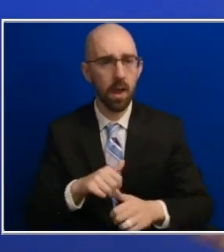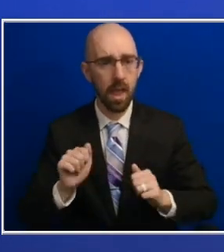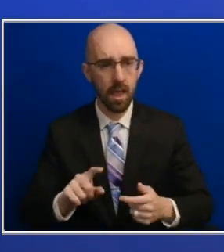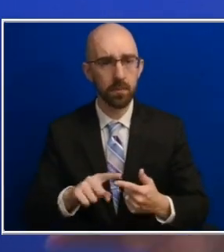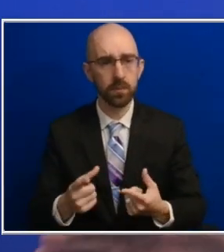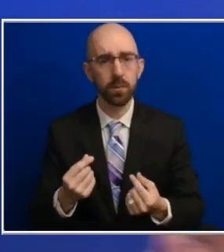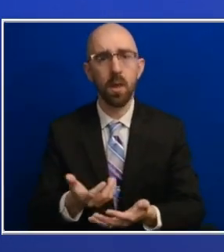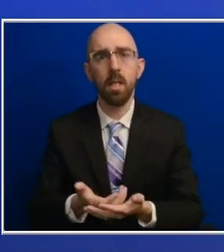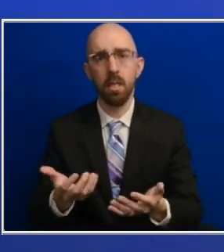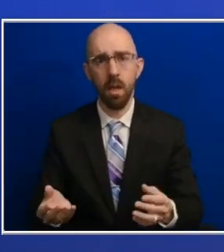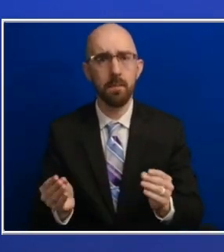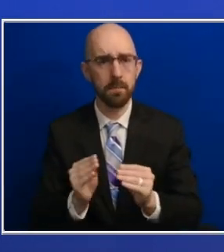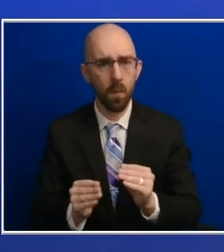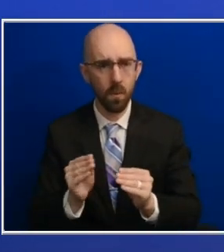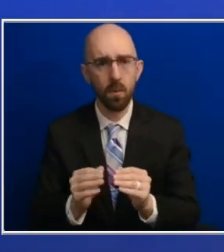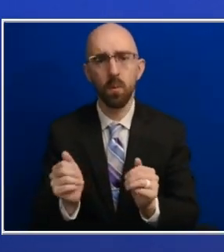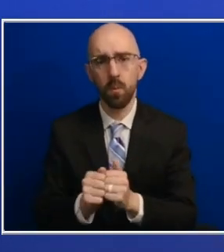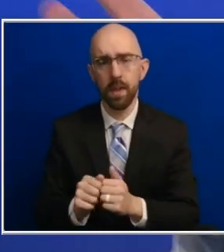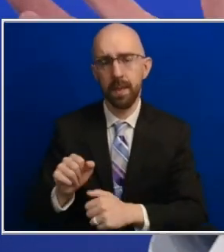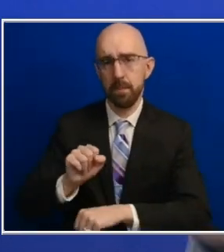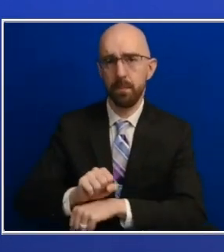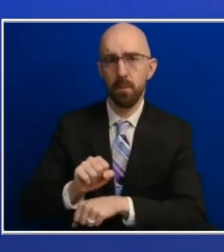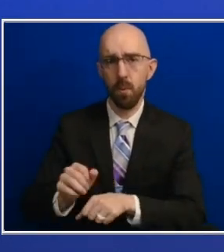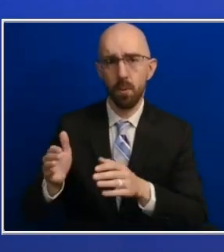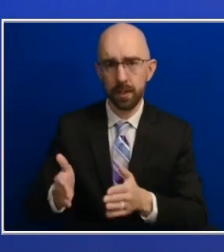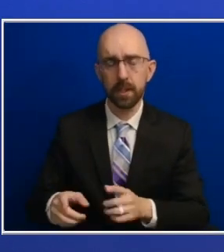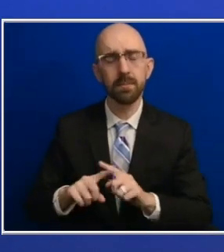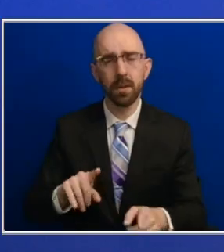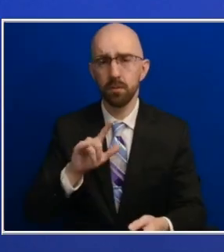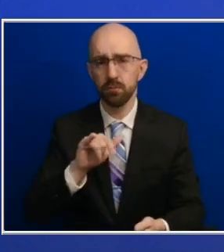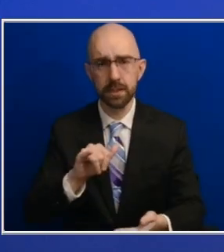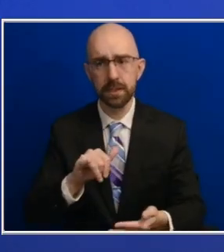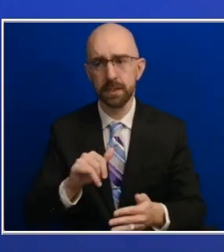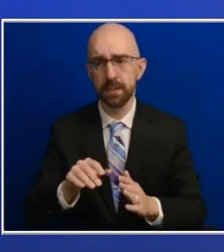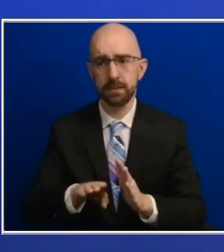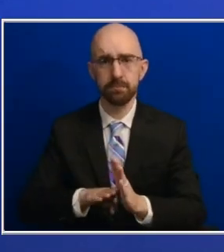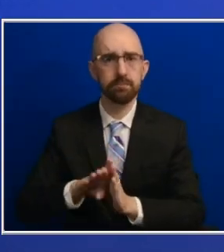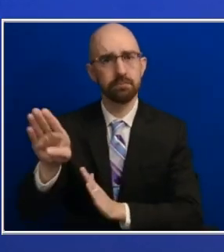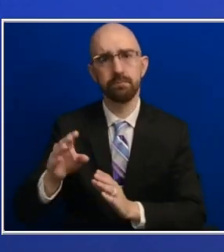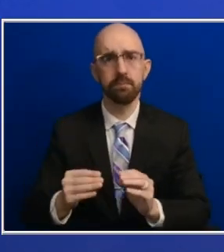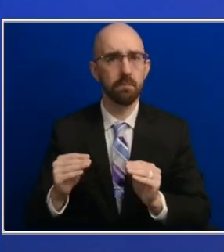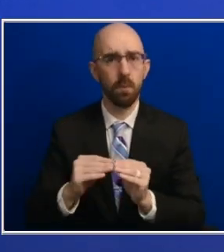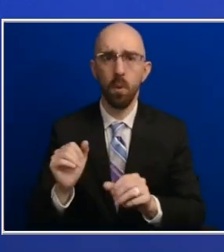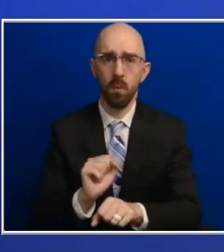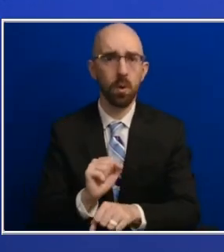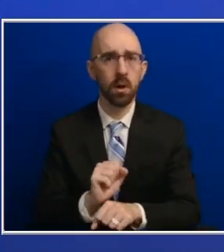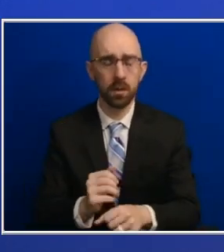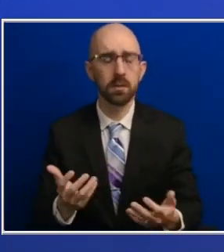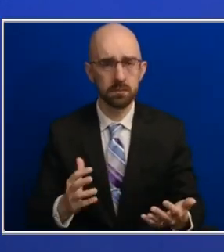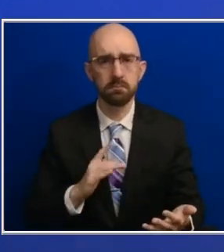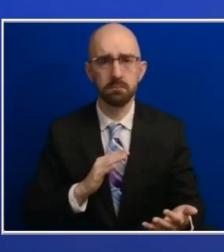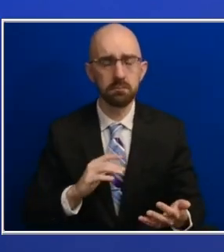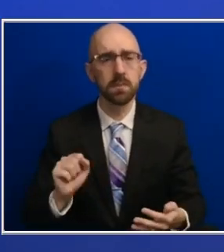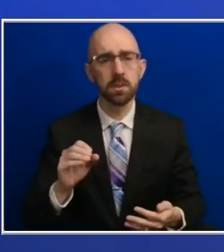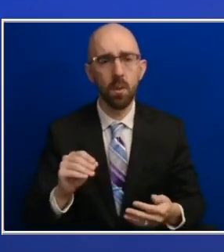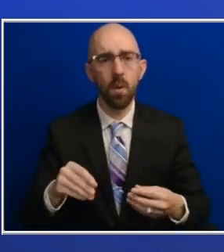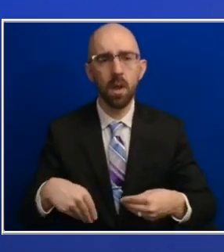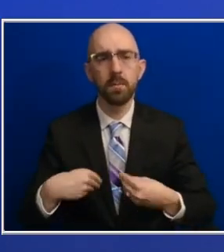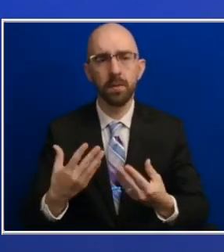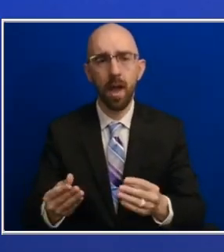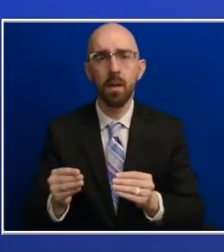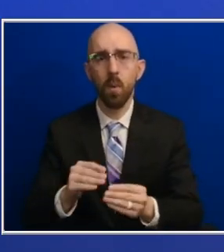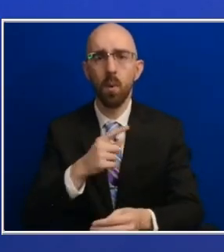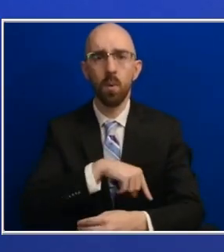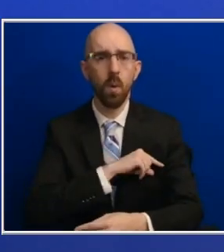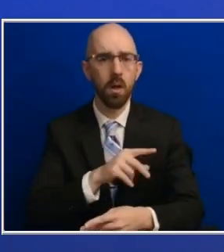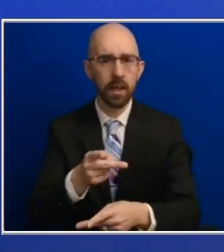more with our employees, but really exponentially more work. And so provide much better quality care to